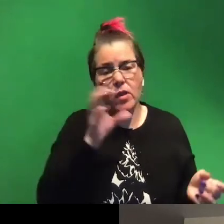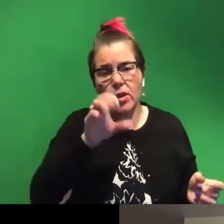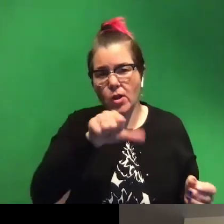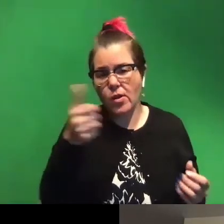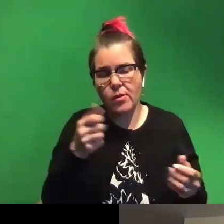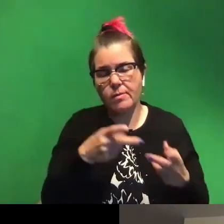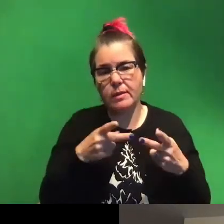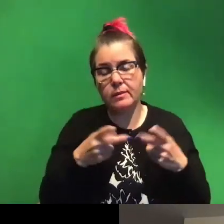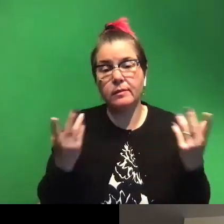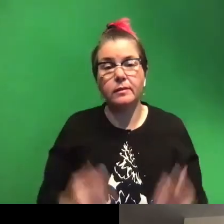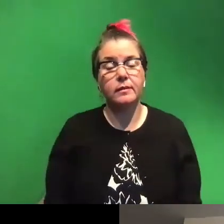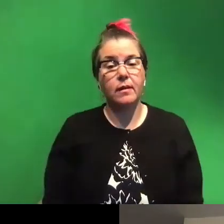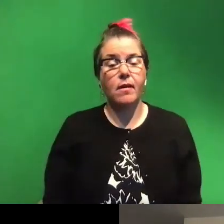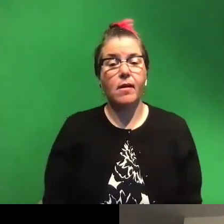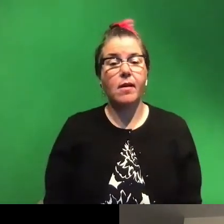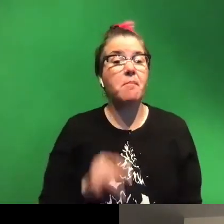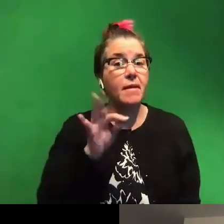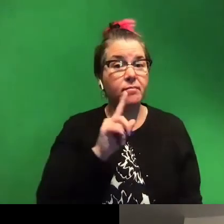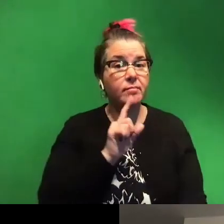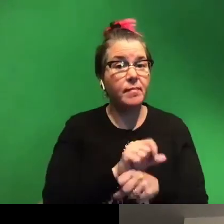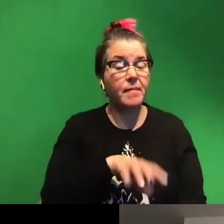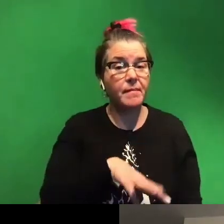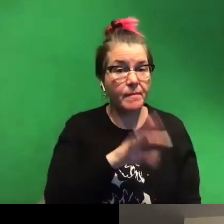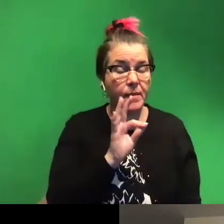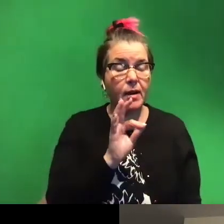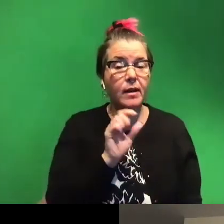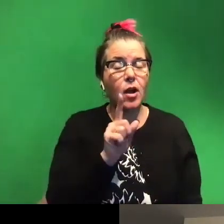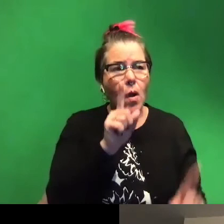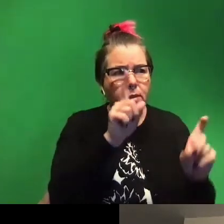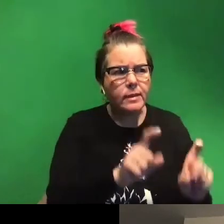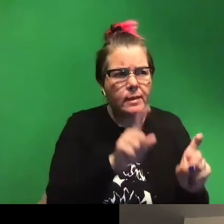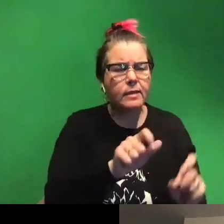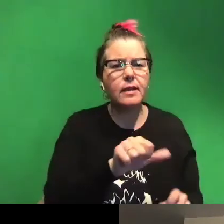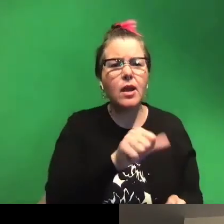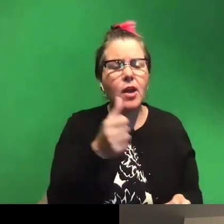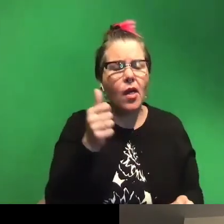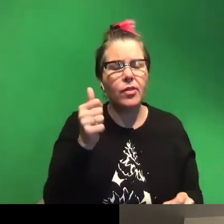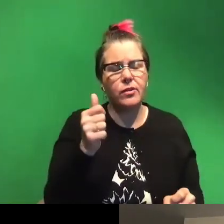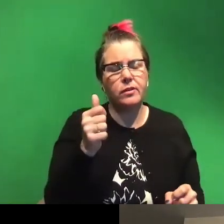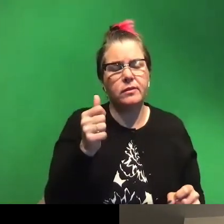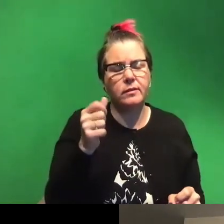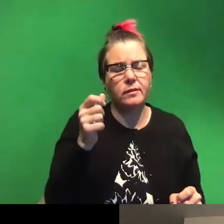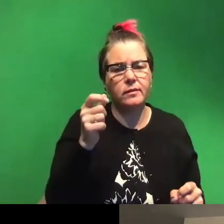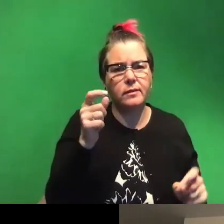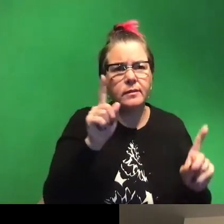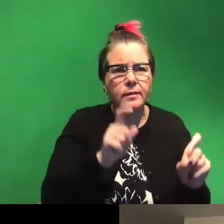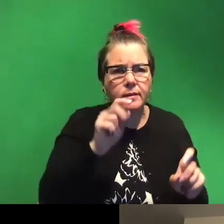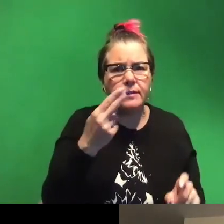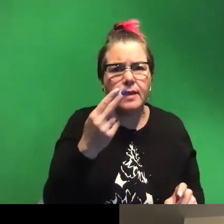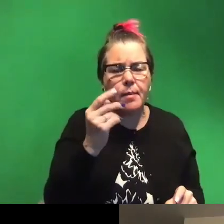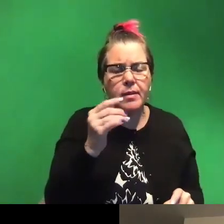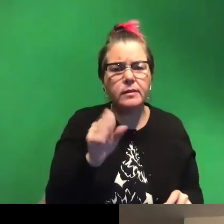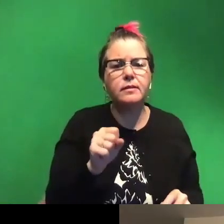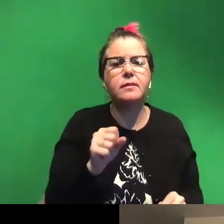Right. But if we do find it, like, we can go and test another hypothesis, right? And I think that's like